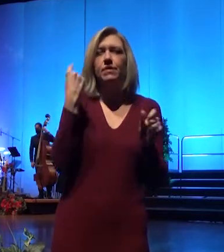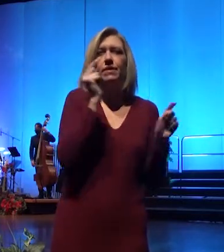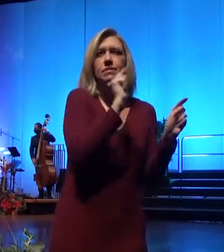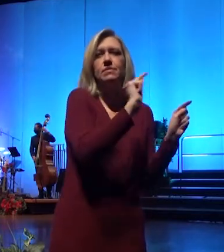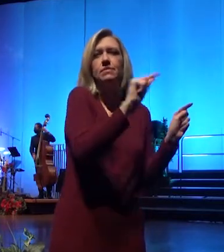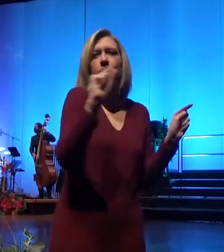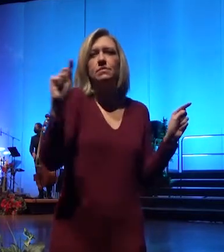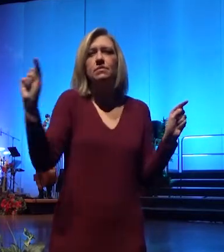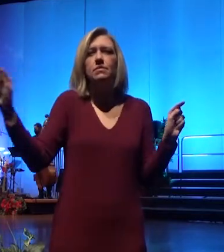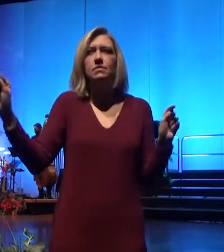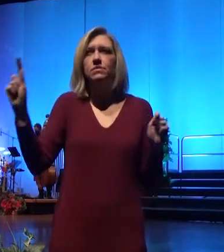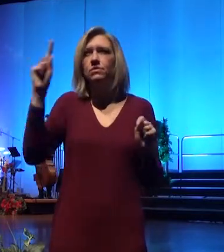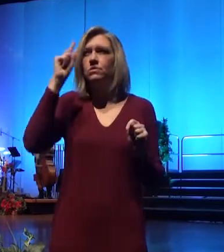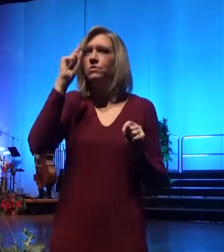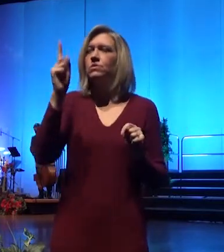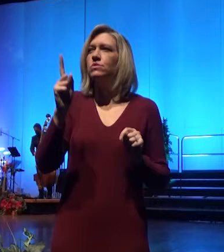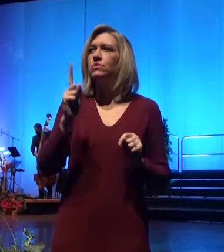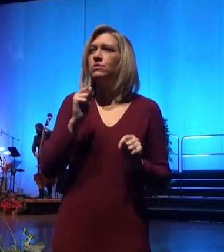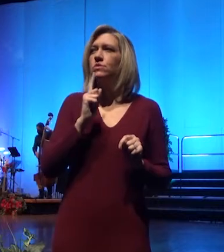face.